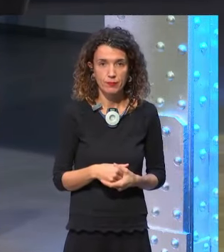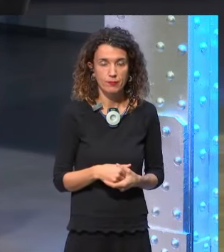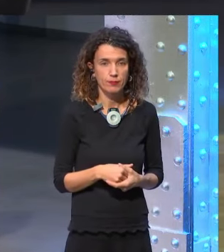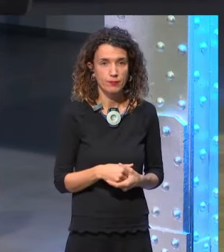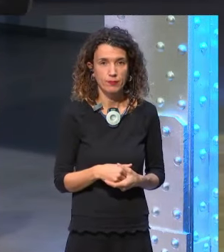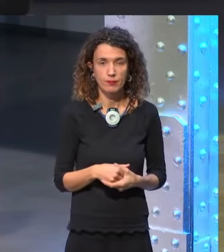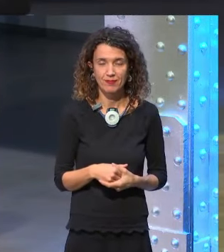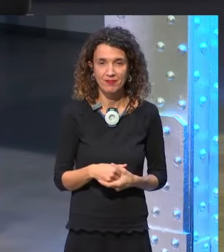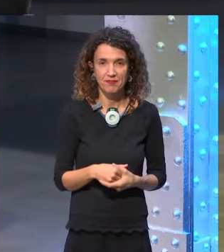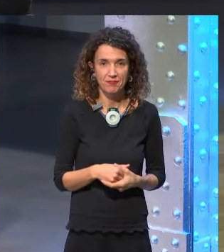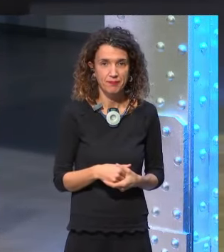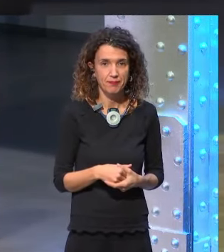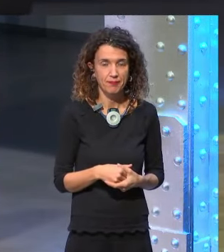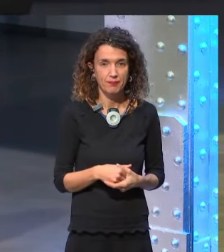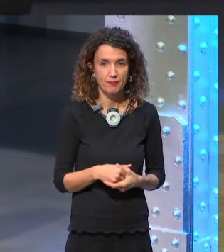company specific.